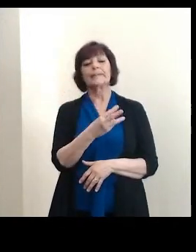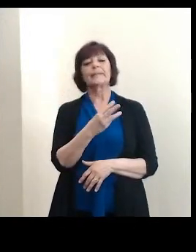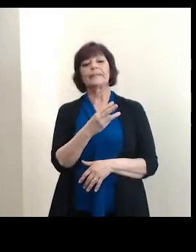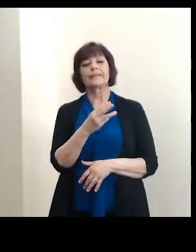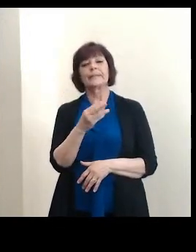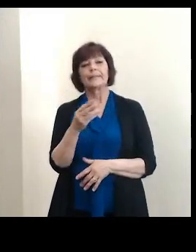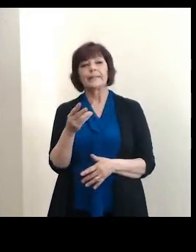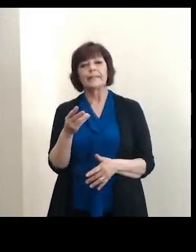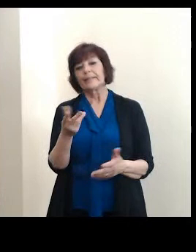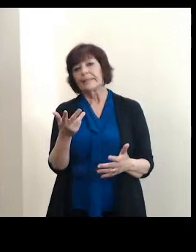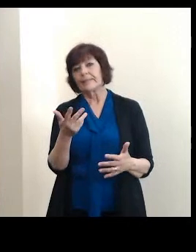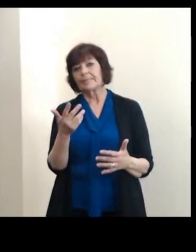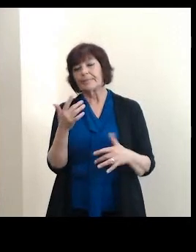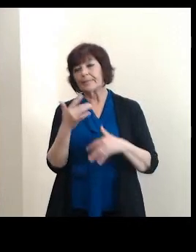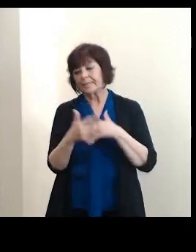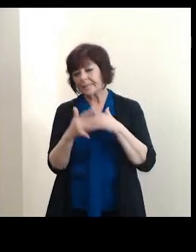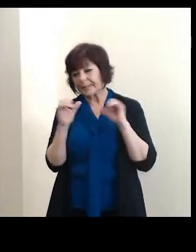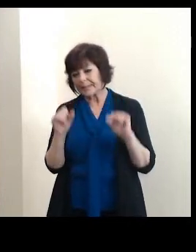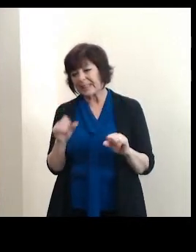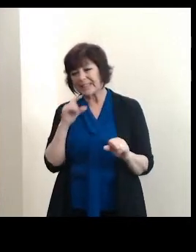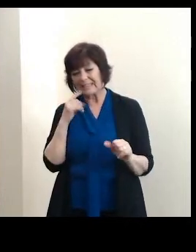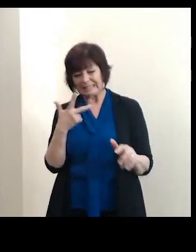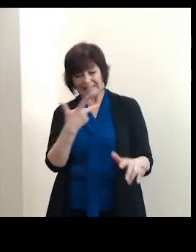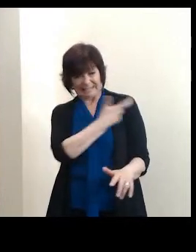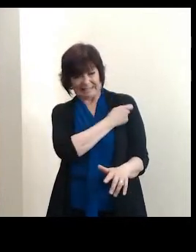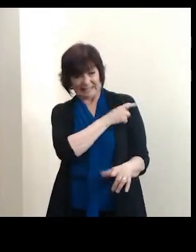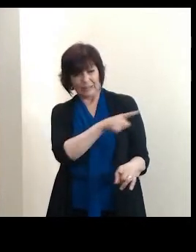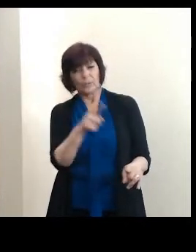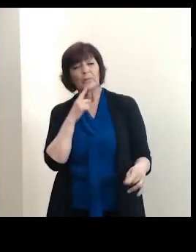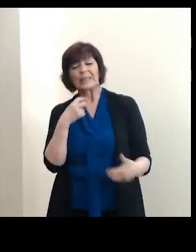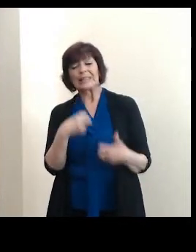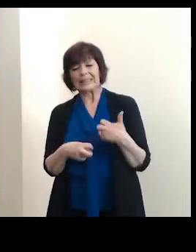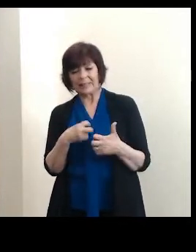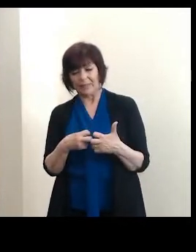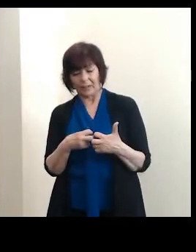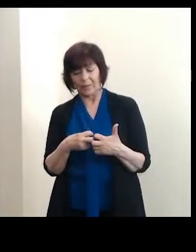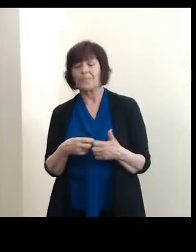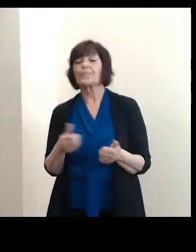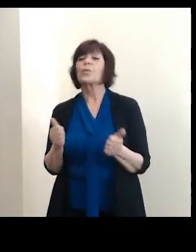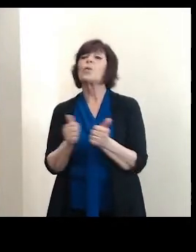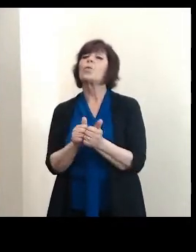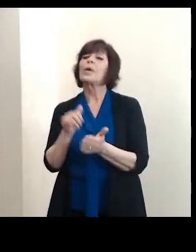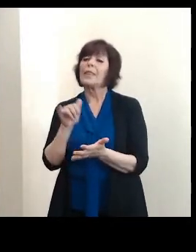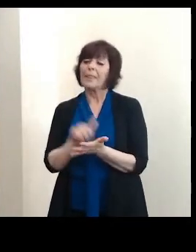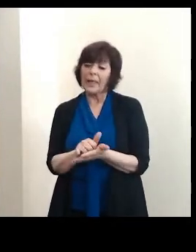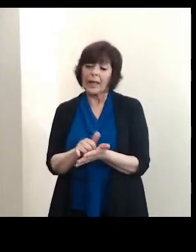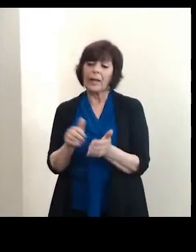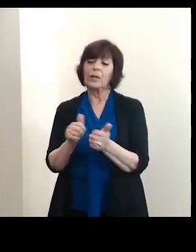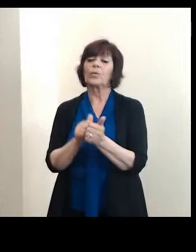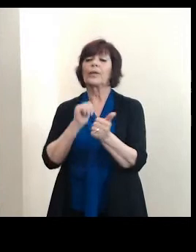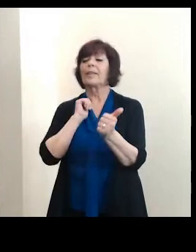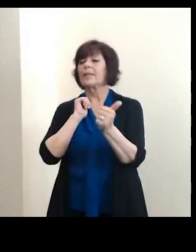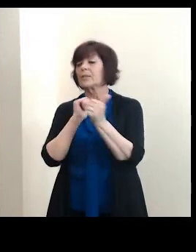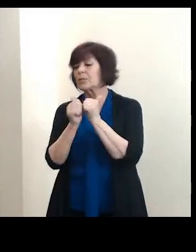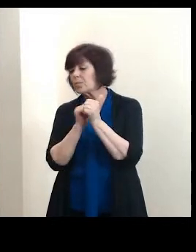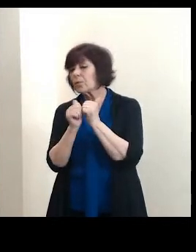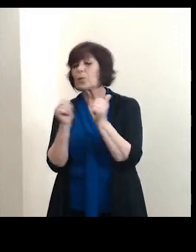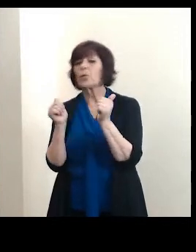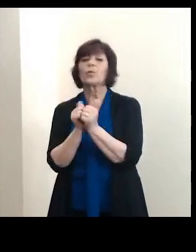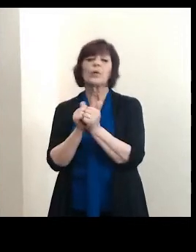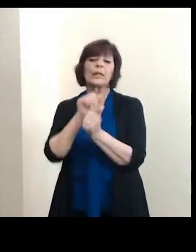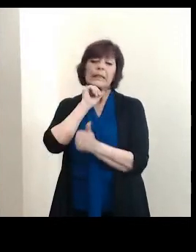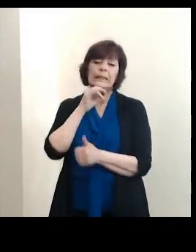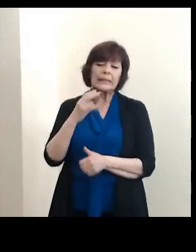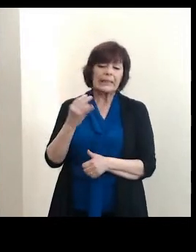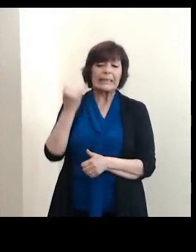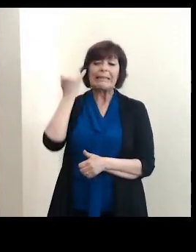to be difficult. That said, with sports programs and high schools with 16, 17-year-olds, if there